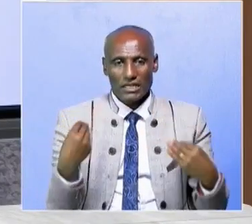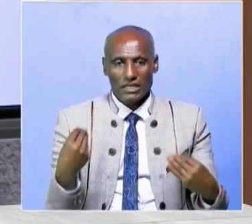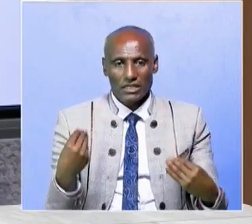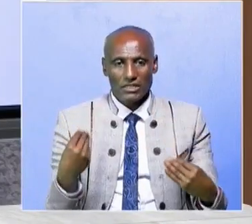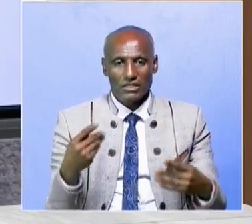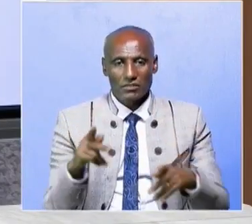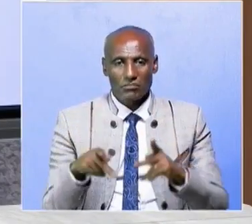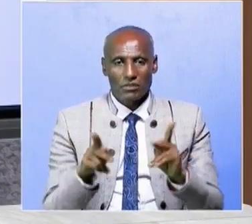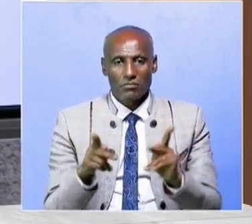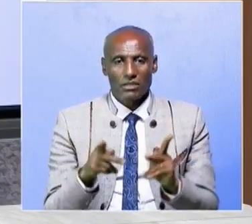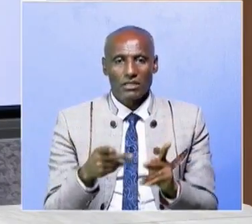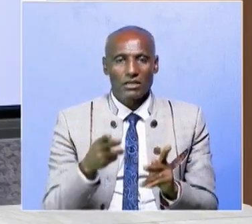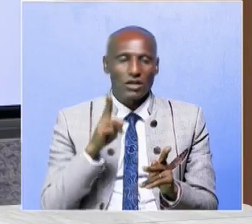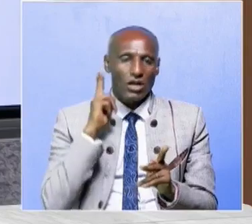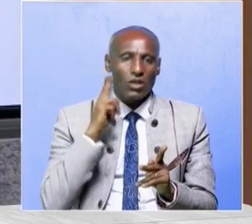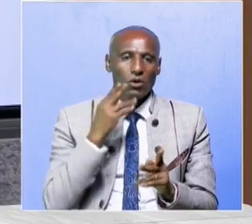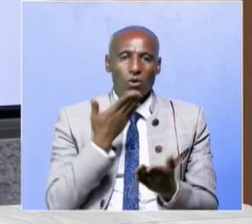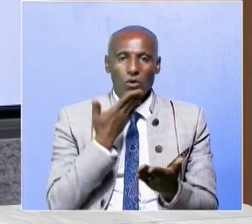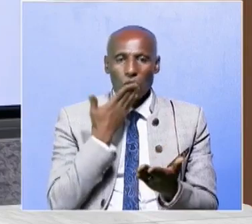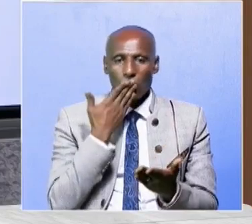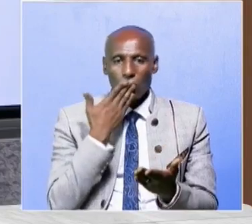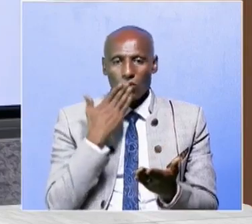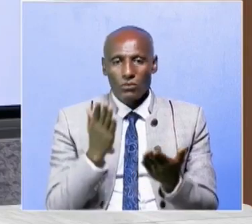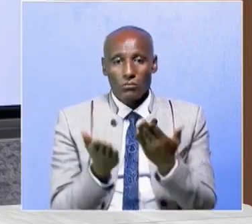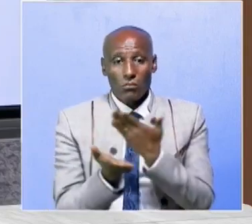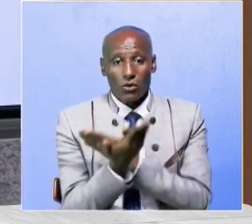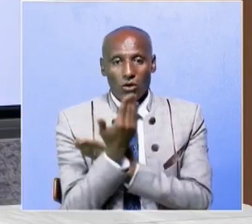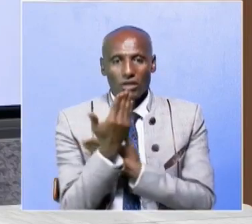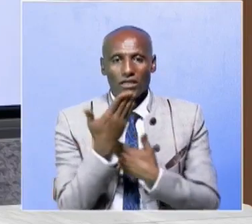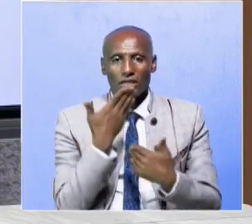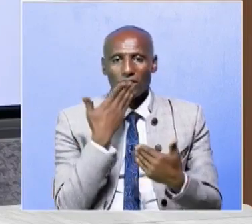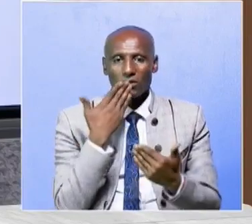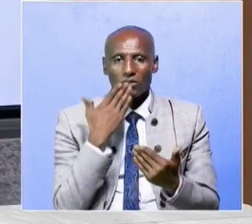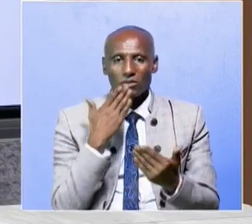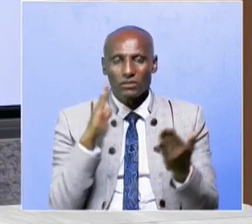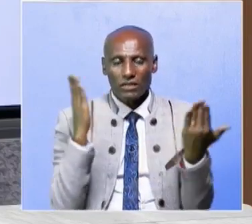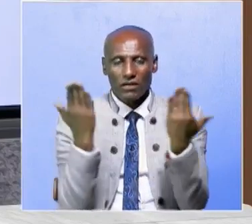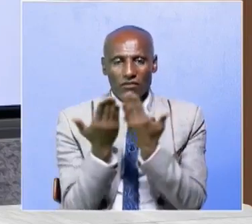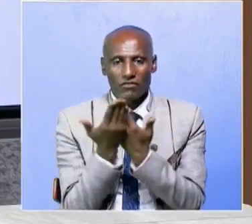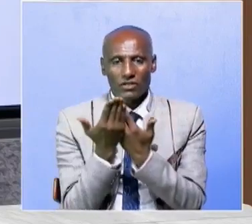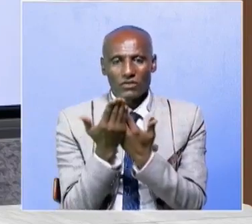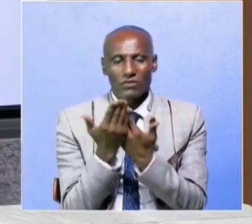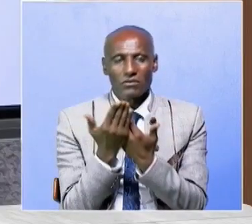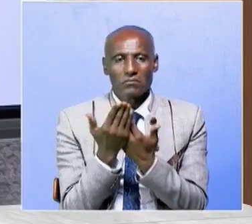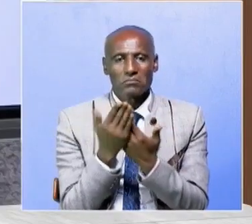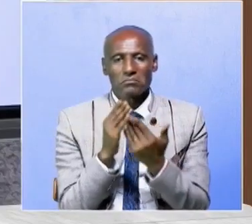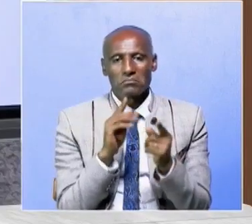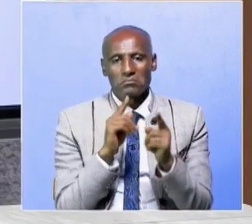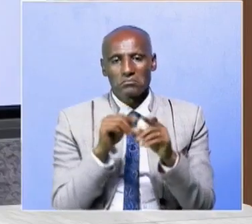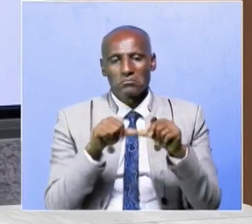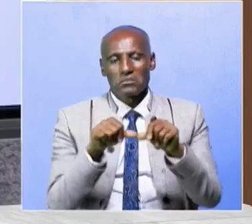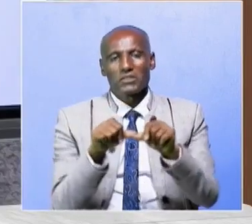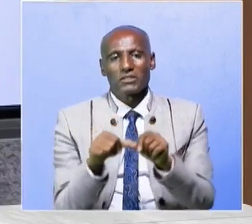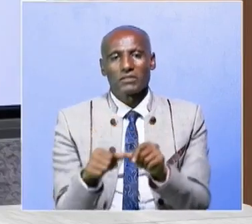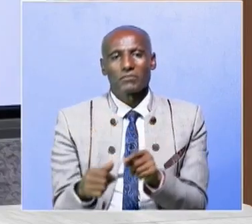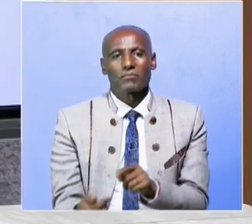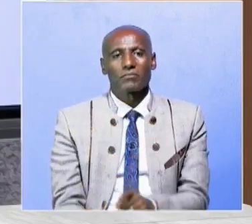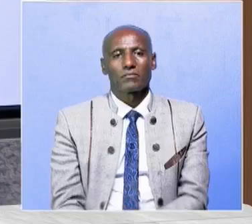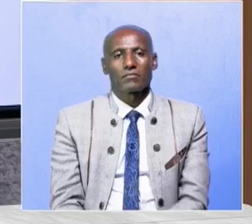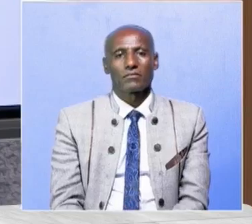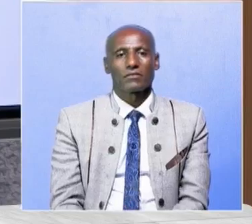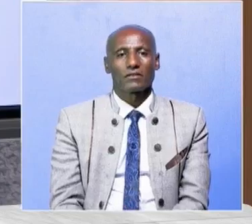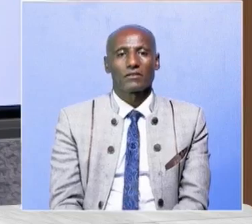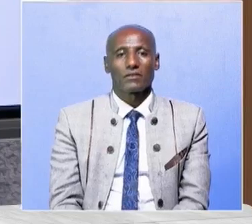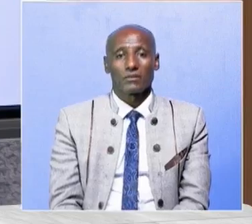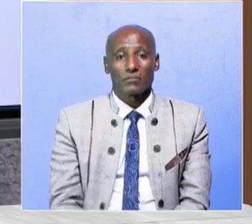good afternoon, good morning, good evening, depending on the time of the day, right? And you could also make it neutral and